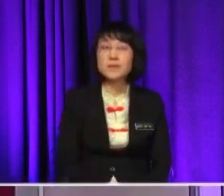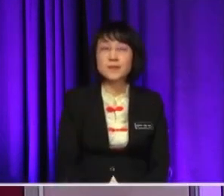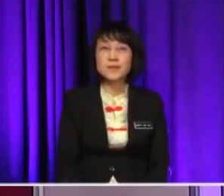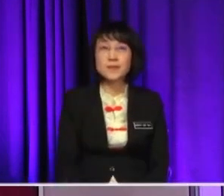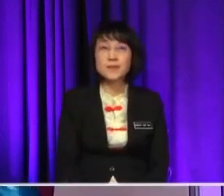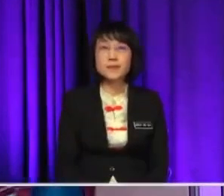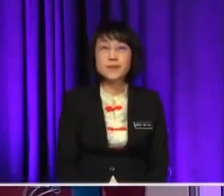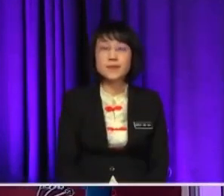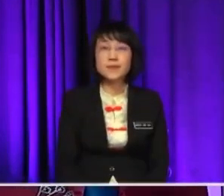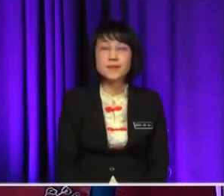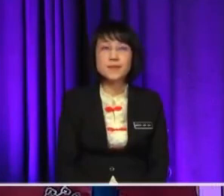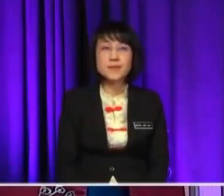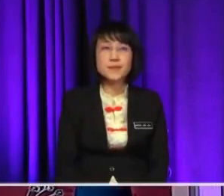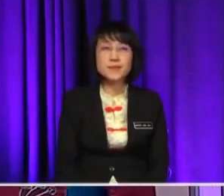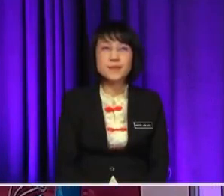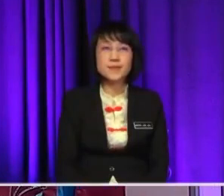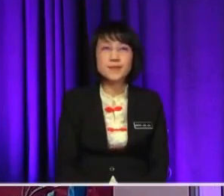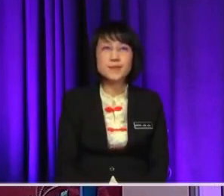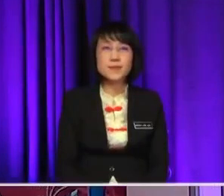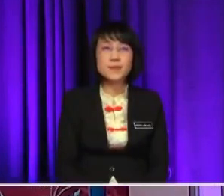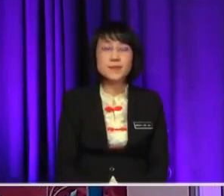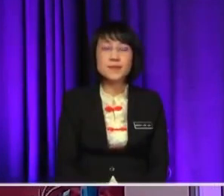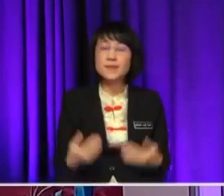sight. Aha. Okay, is there any